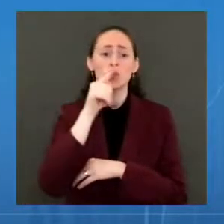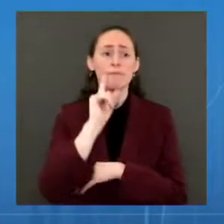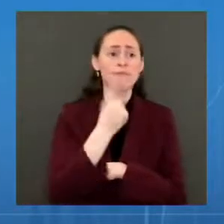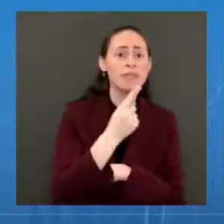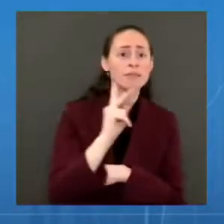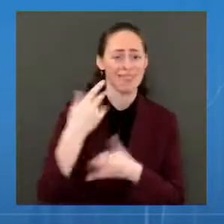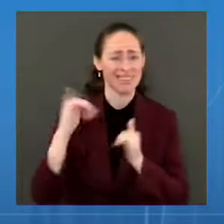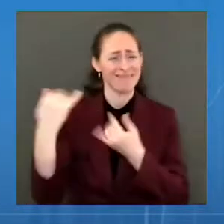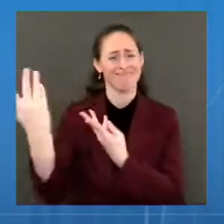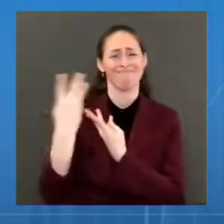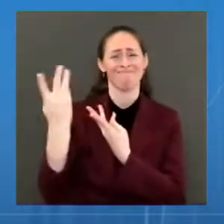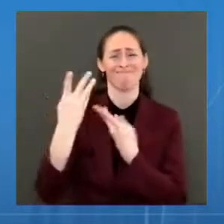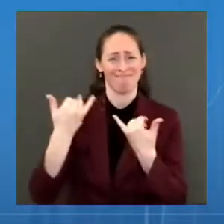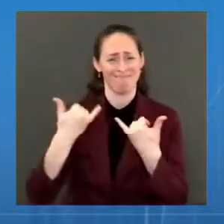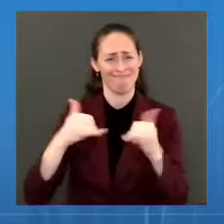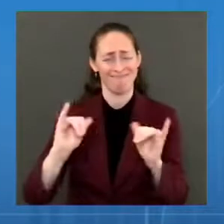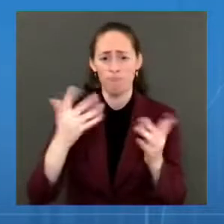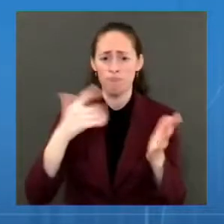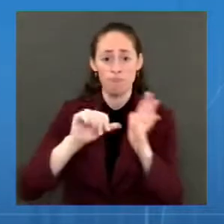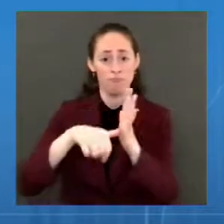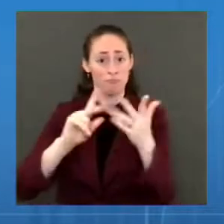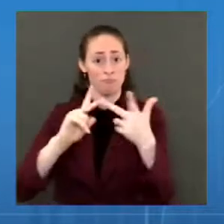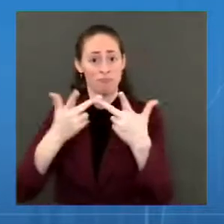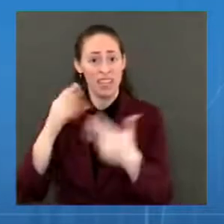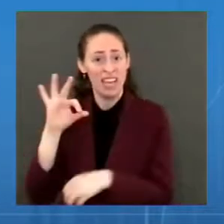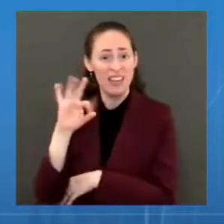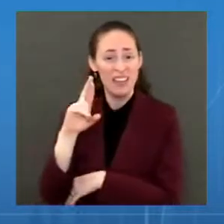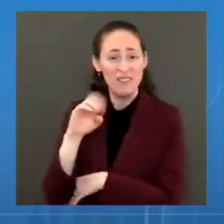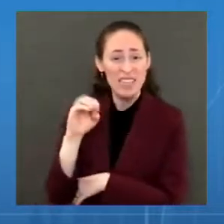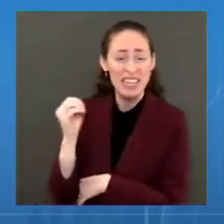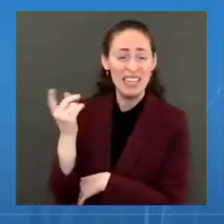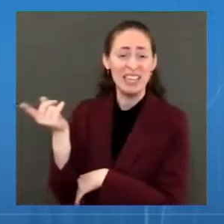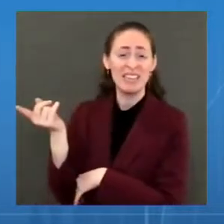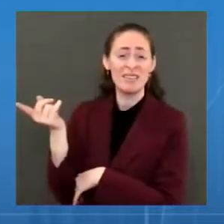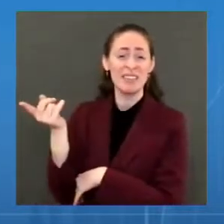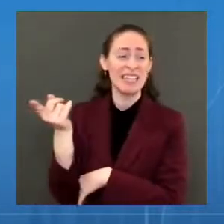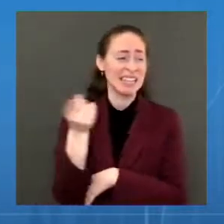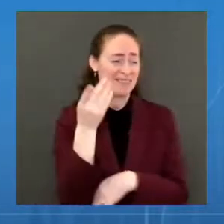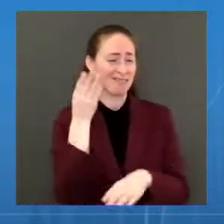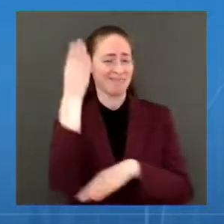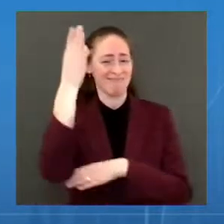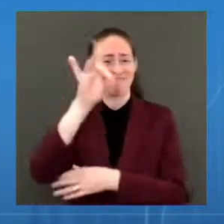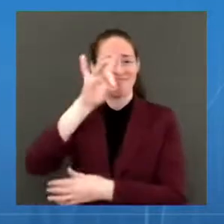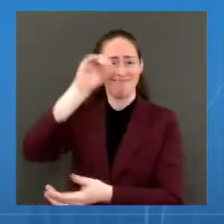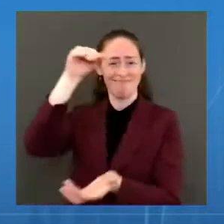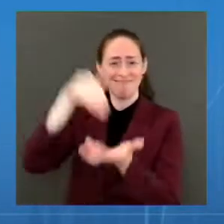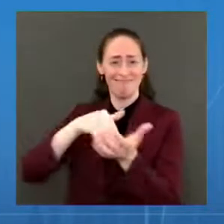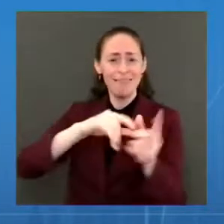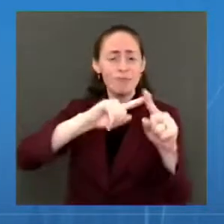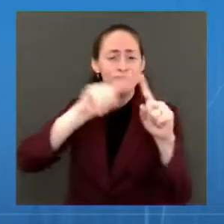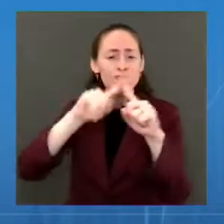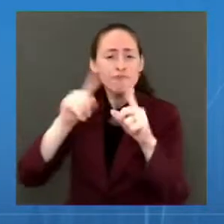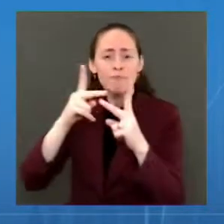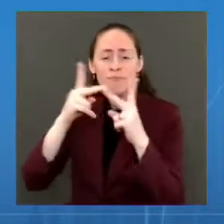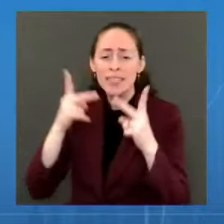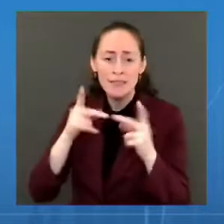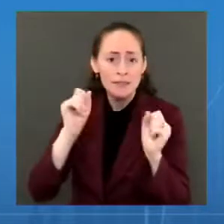and readily available at 80,000 locations across the country, including more than 40,000 local